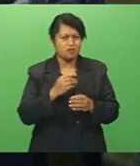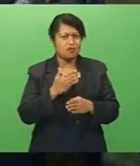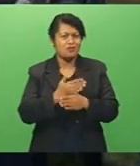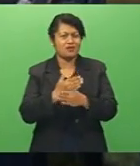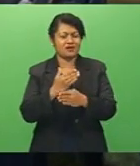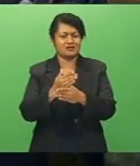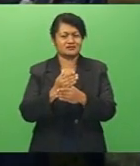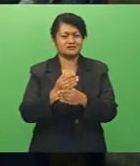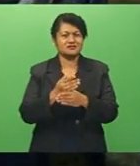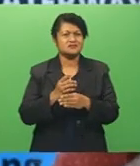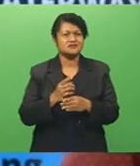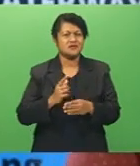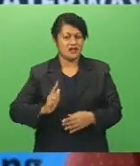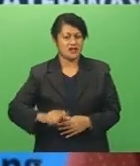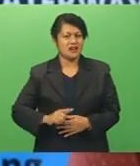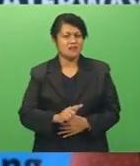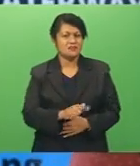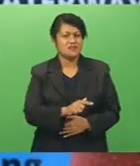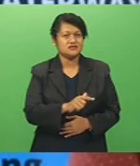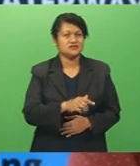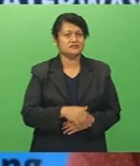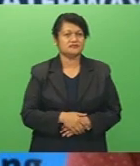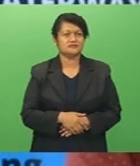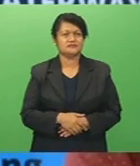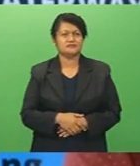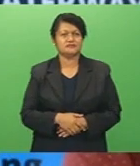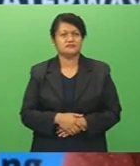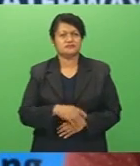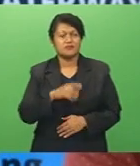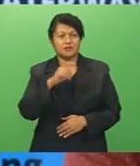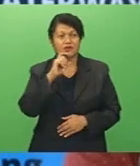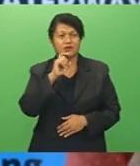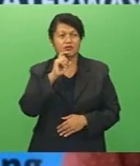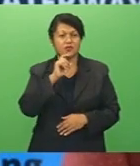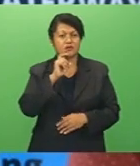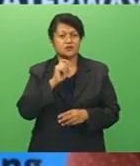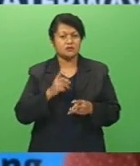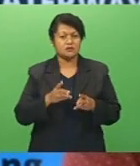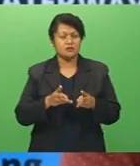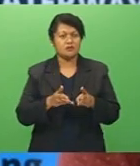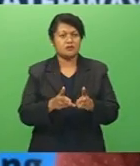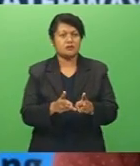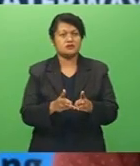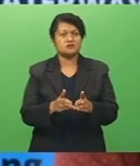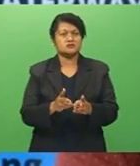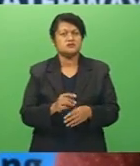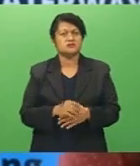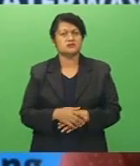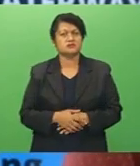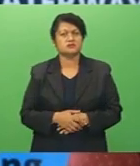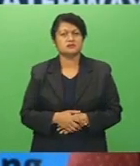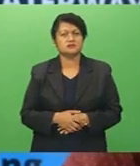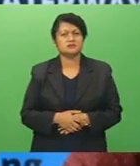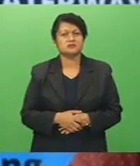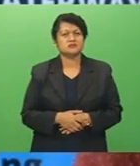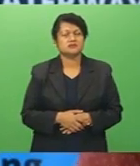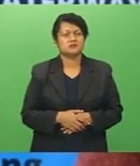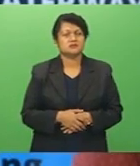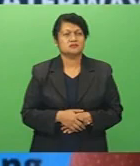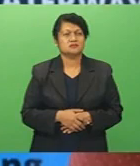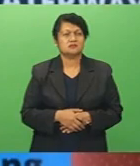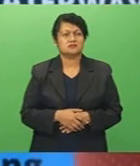across Lambasa. Other creeks and waterways, we call it second degree waterways, which is threatening our